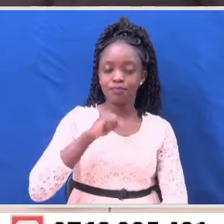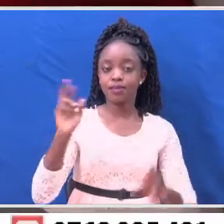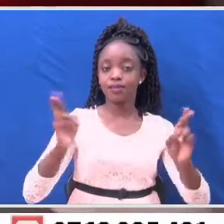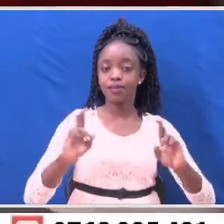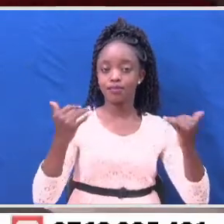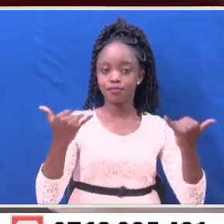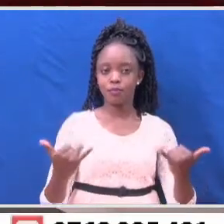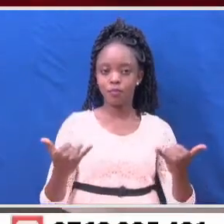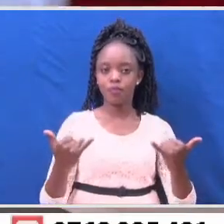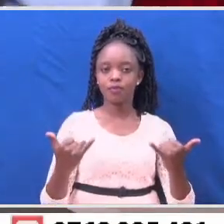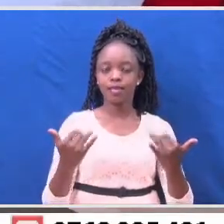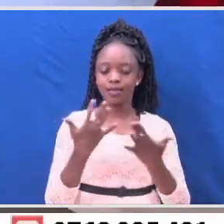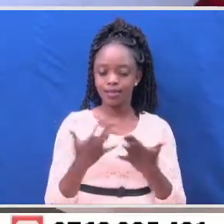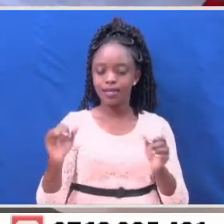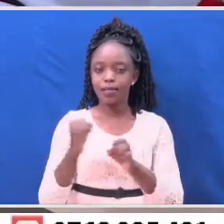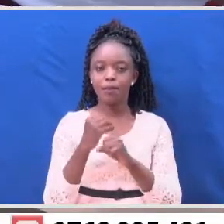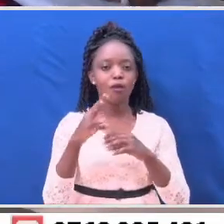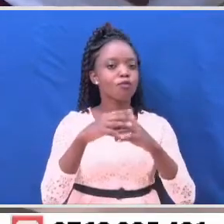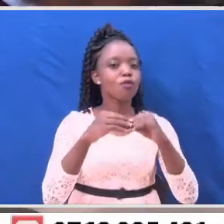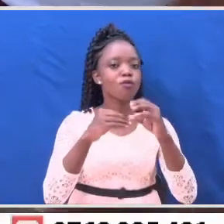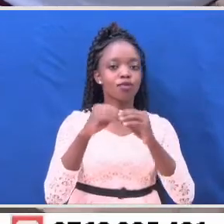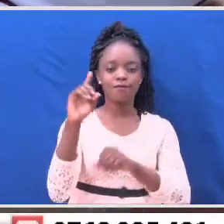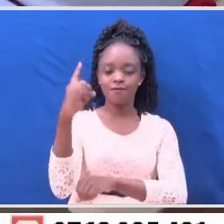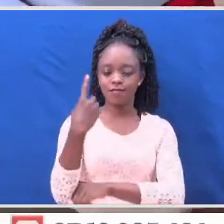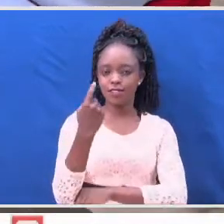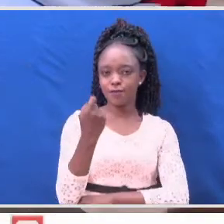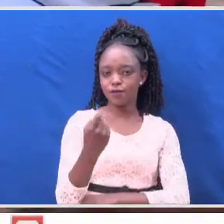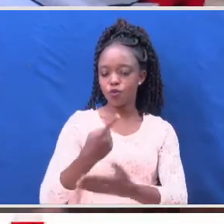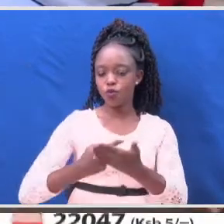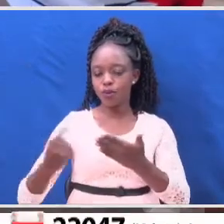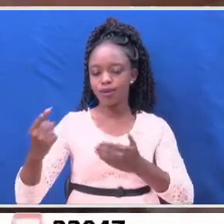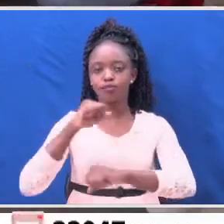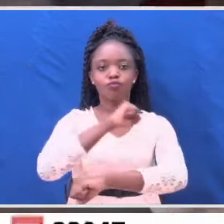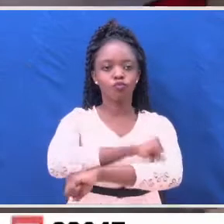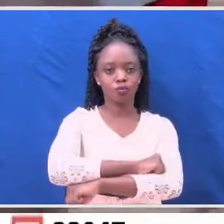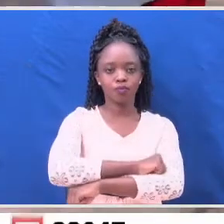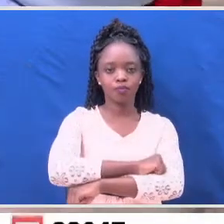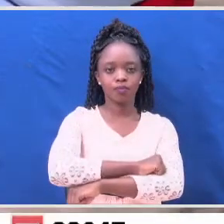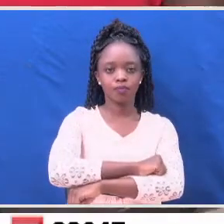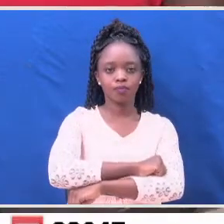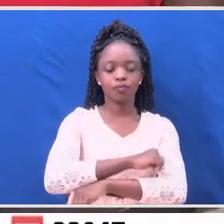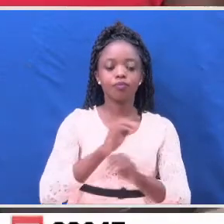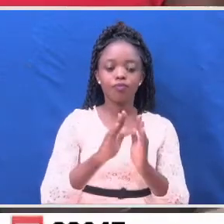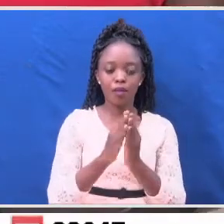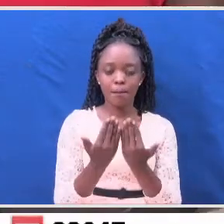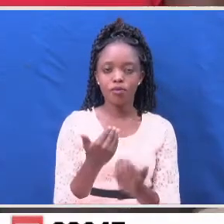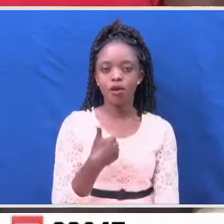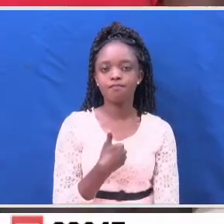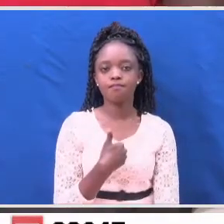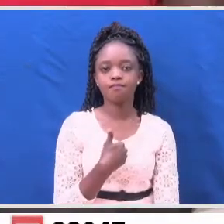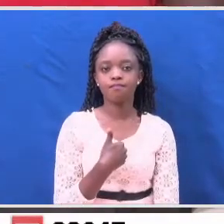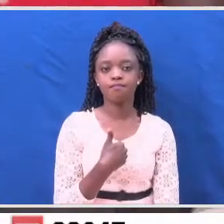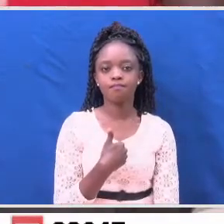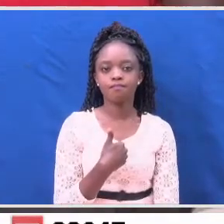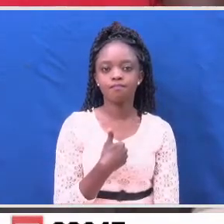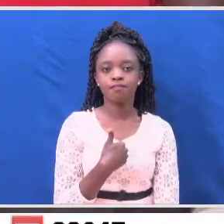now, items that will make them comfortable for the first few weeks in school. Nina vitabu, niko